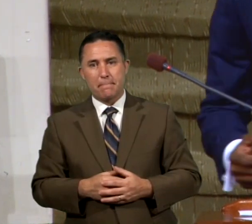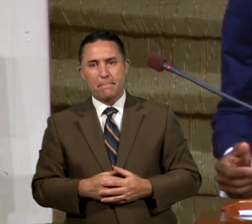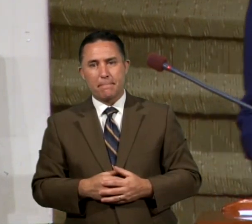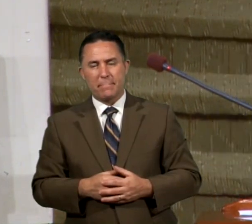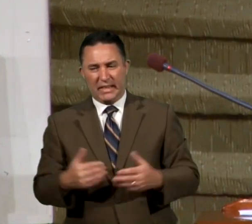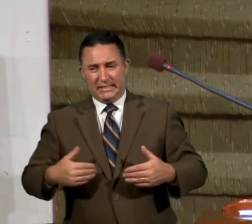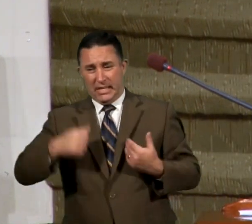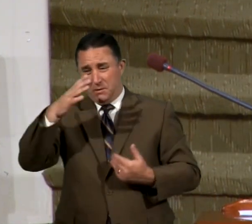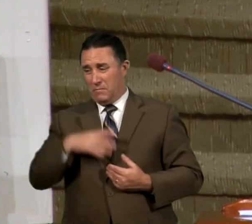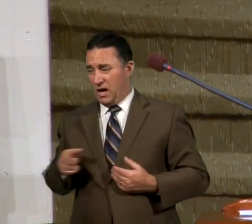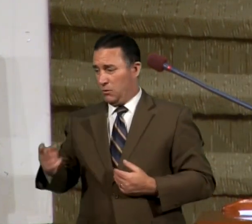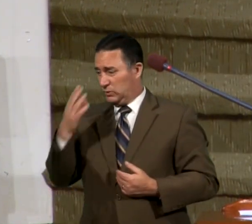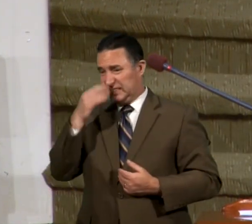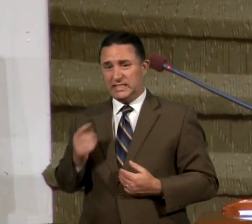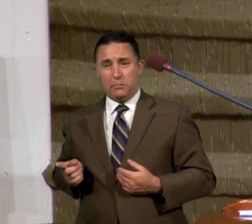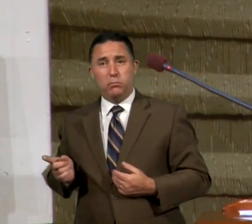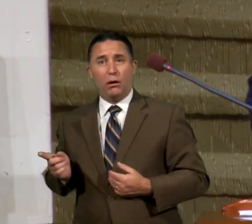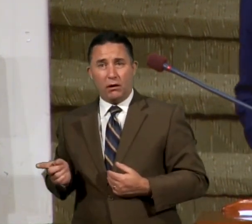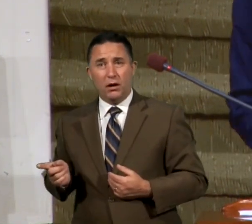This young man went to sleep